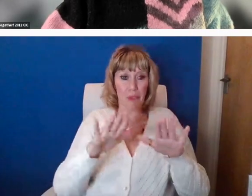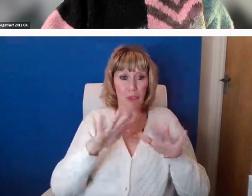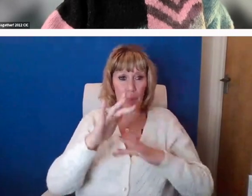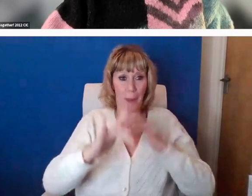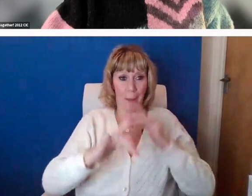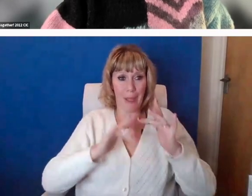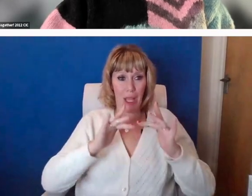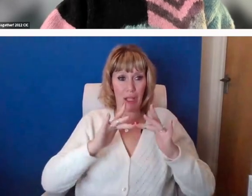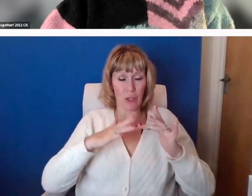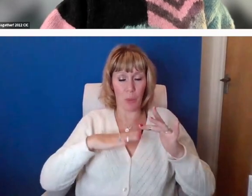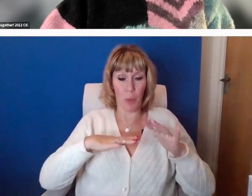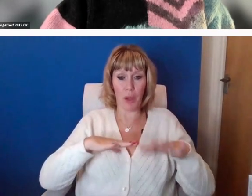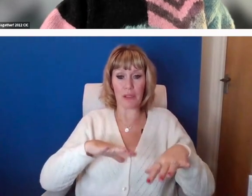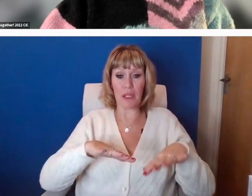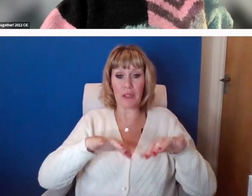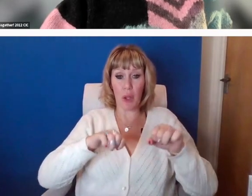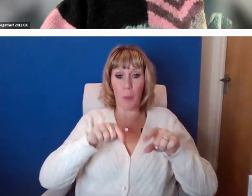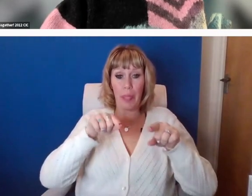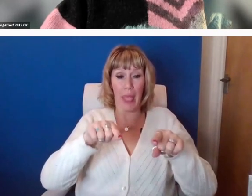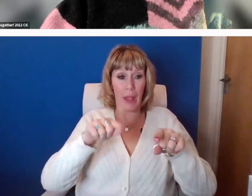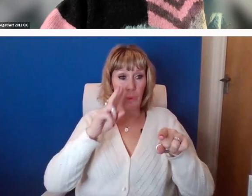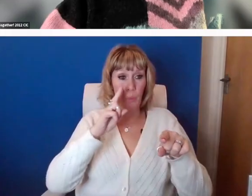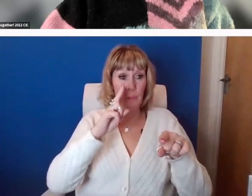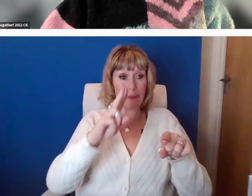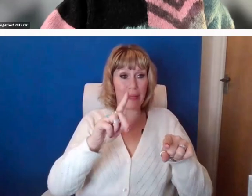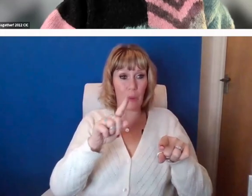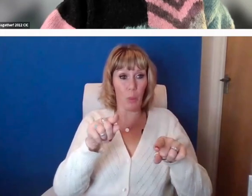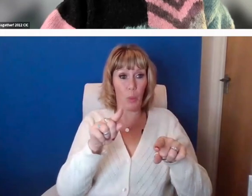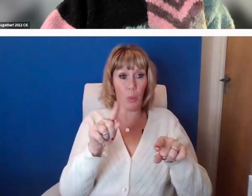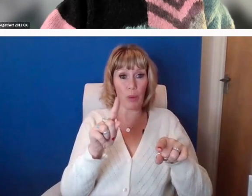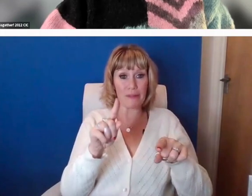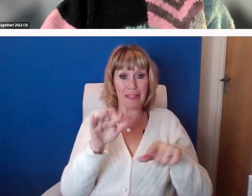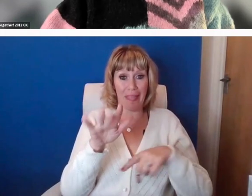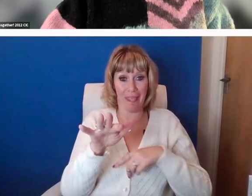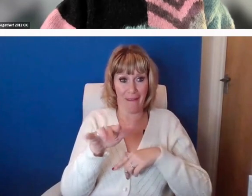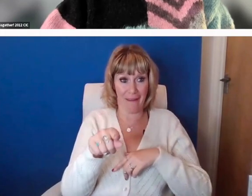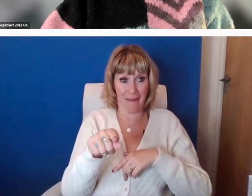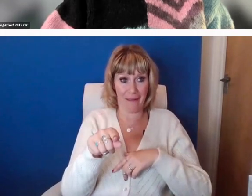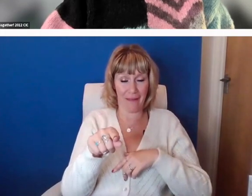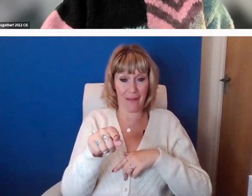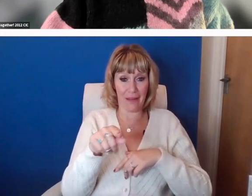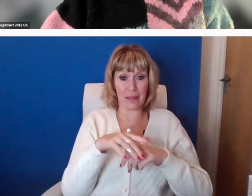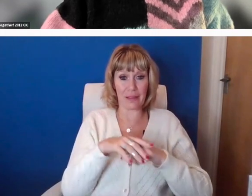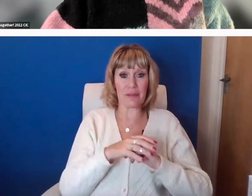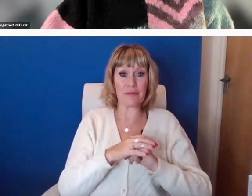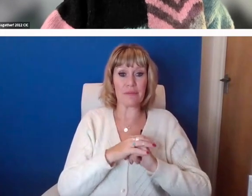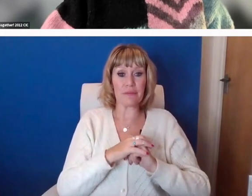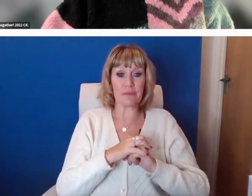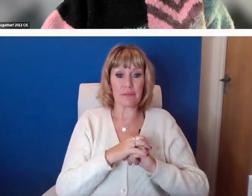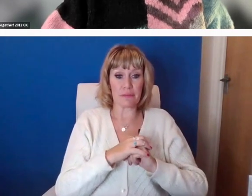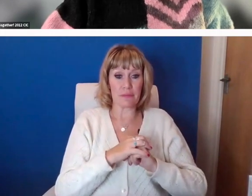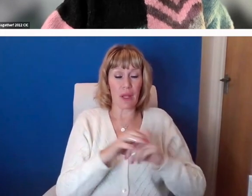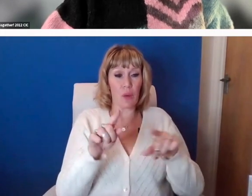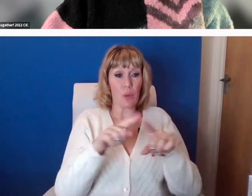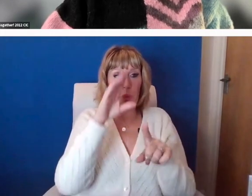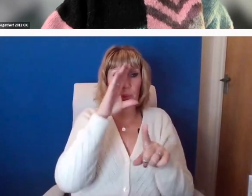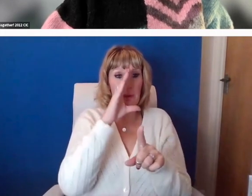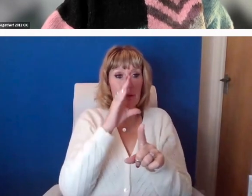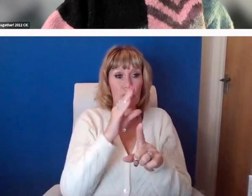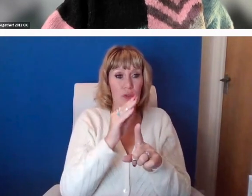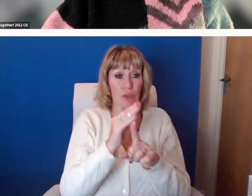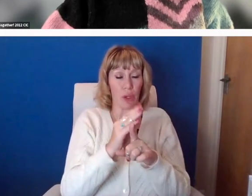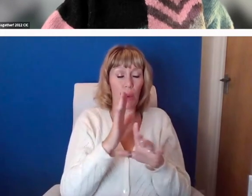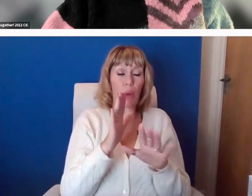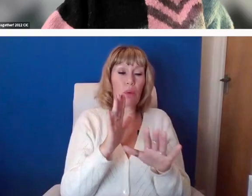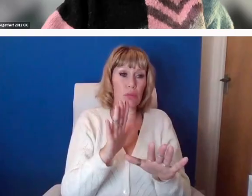see what's there. I'd also like to point out the what's effectively a trigger warning, which is please